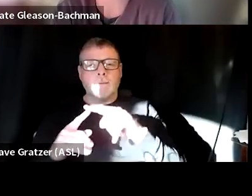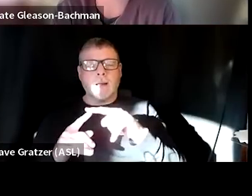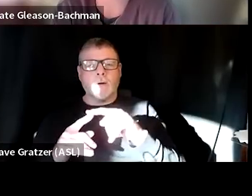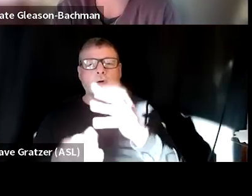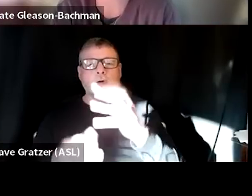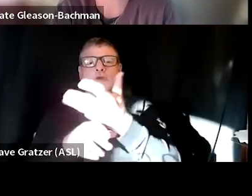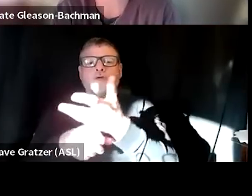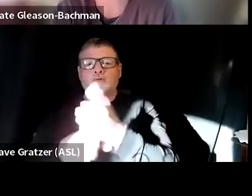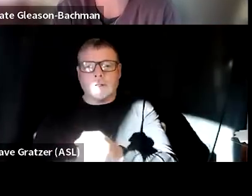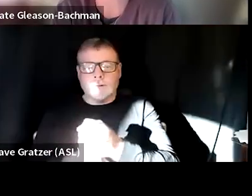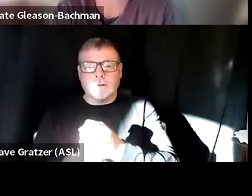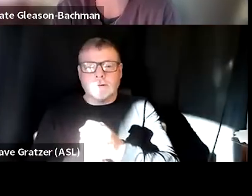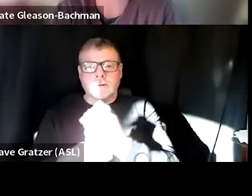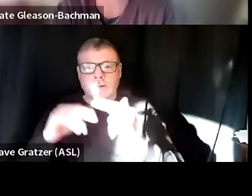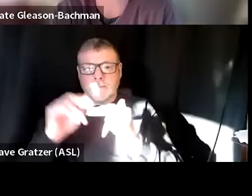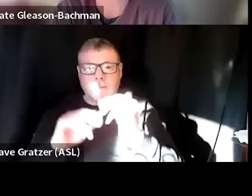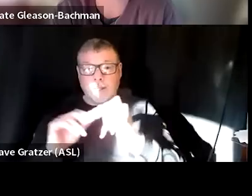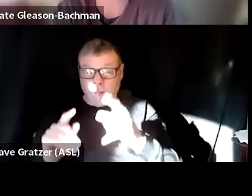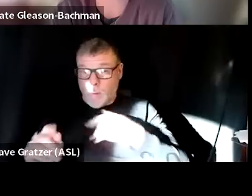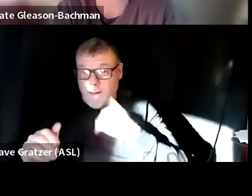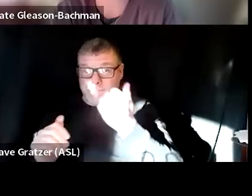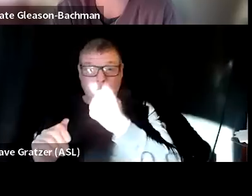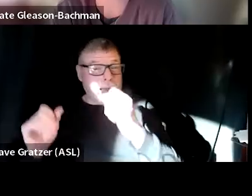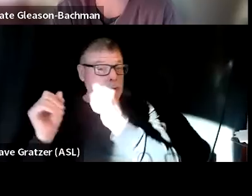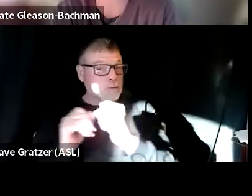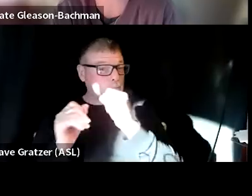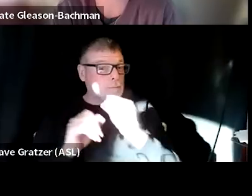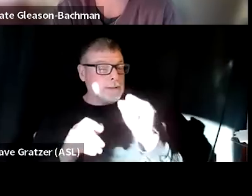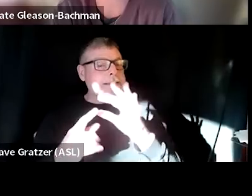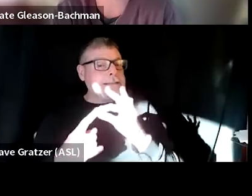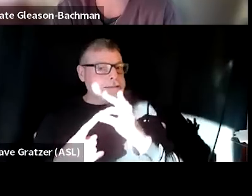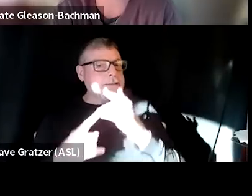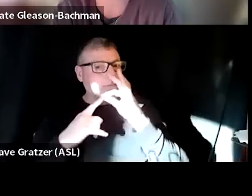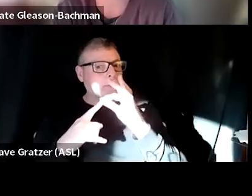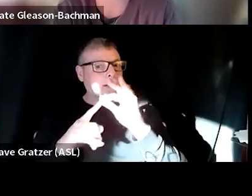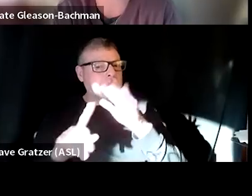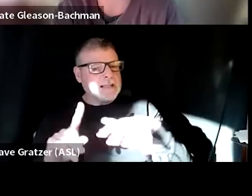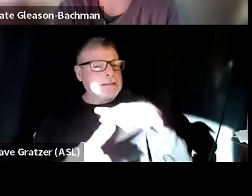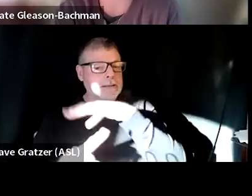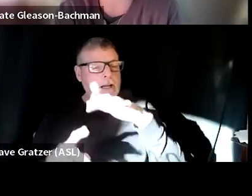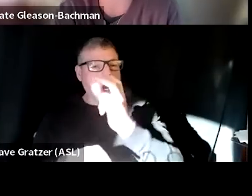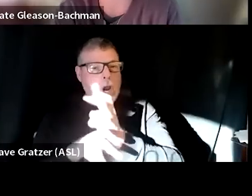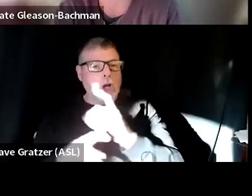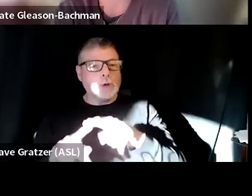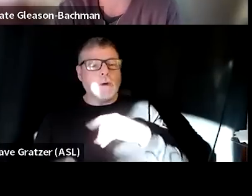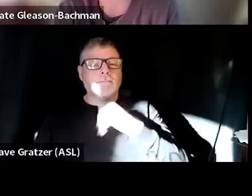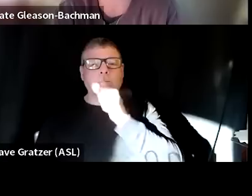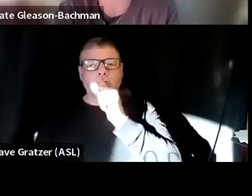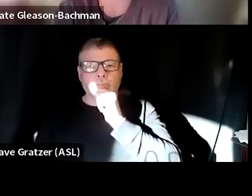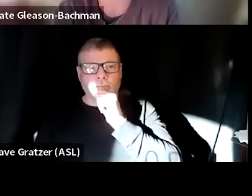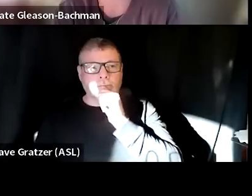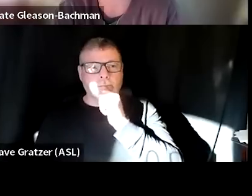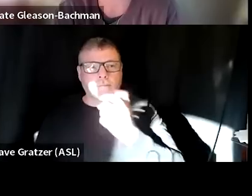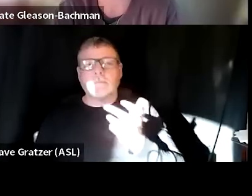are there specific strategies you use for building trust with folks, especially in a setting where it's hard to have privacy? So kind